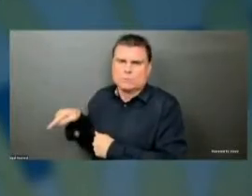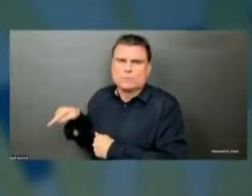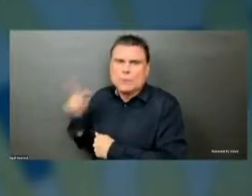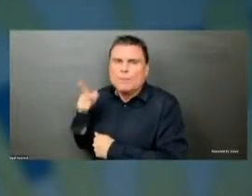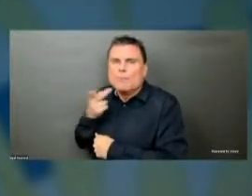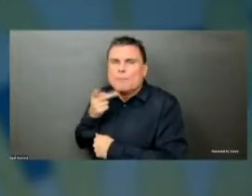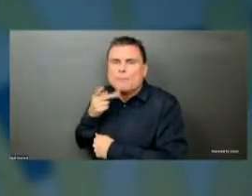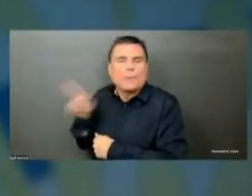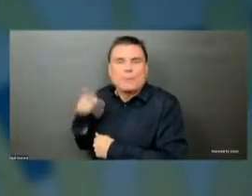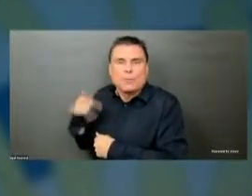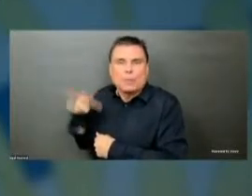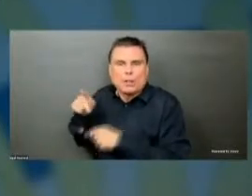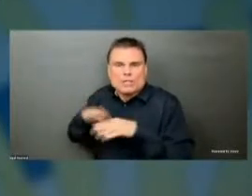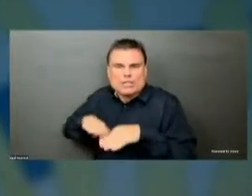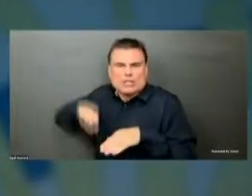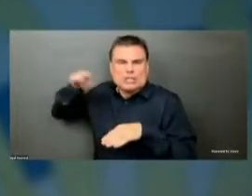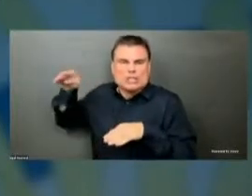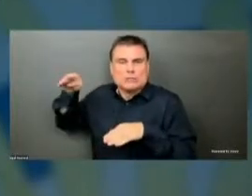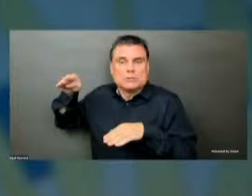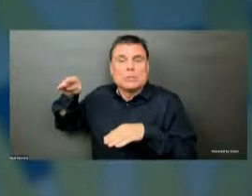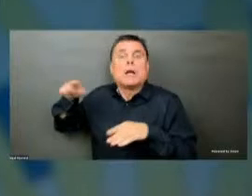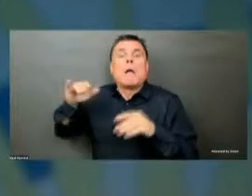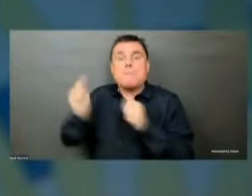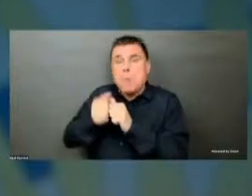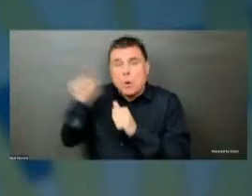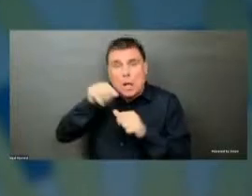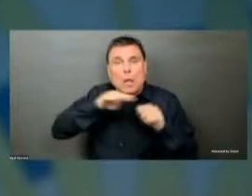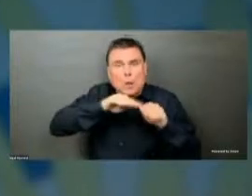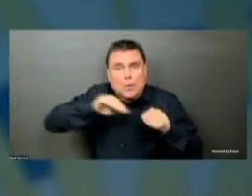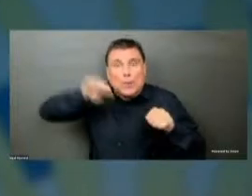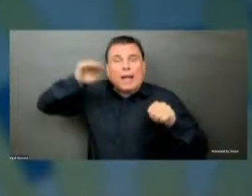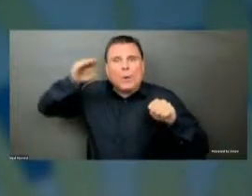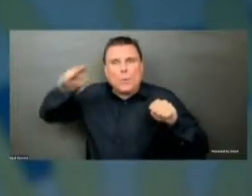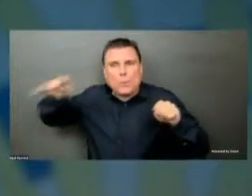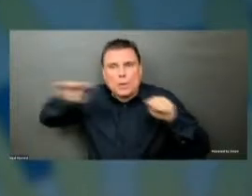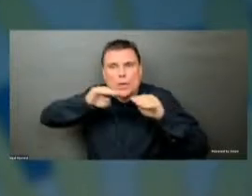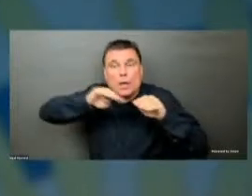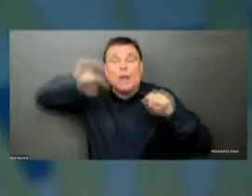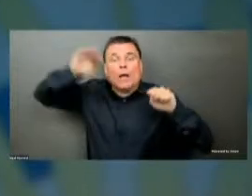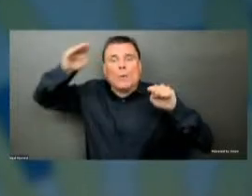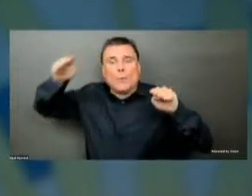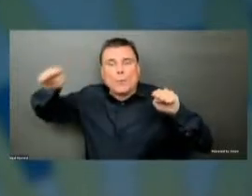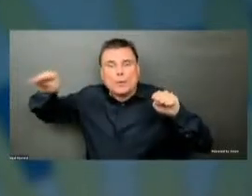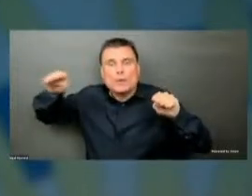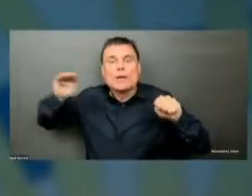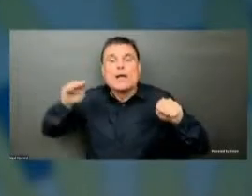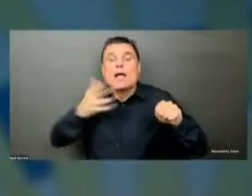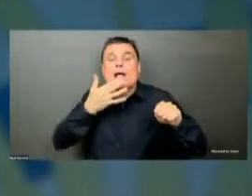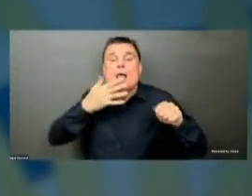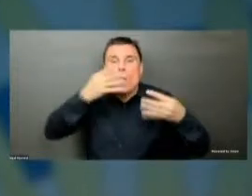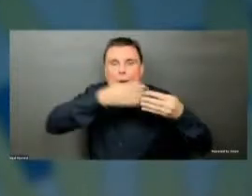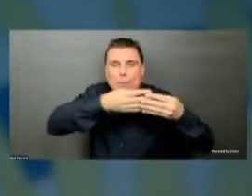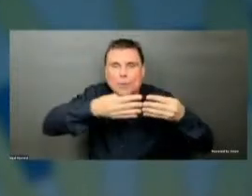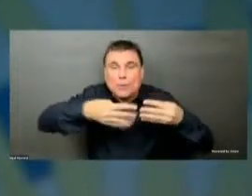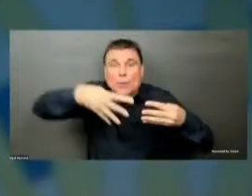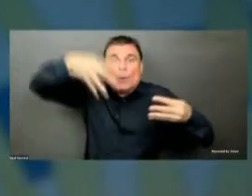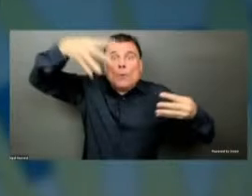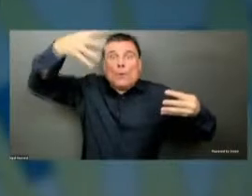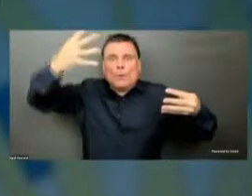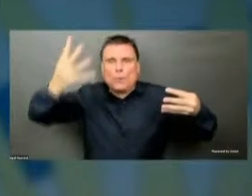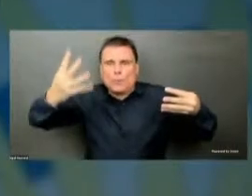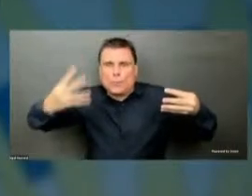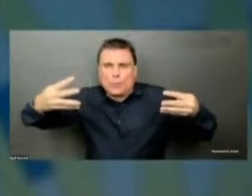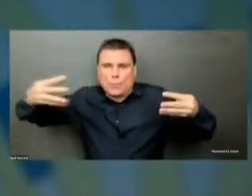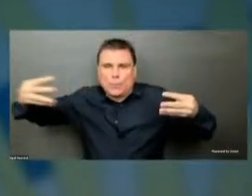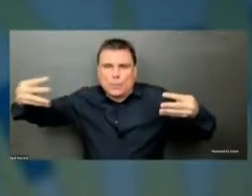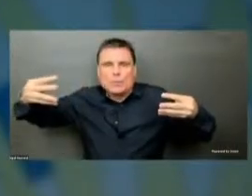news, but an increasing in some of the other health authorities, particularly the Interior and the North, and also what we're